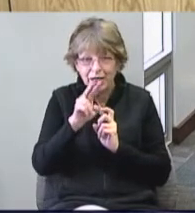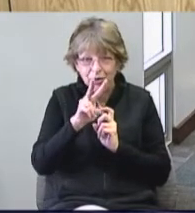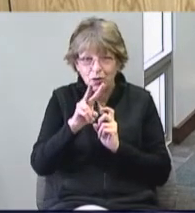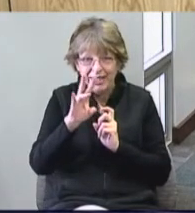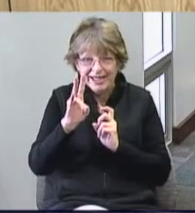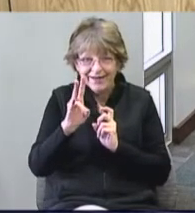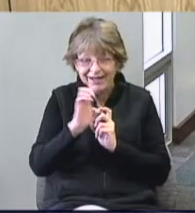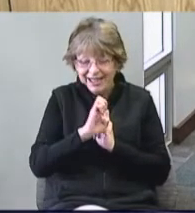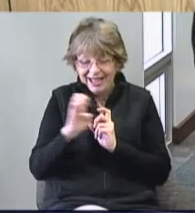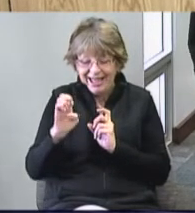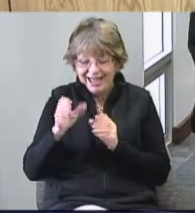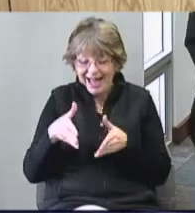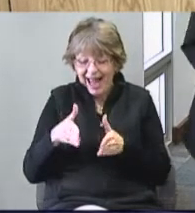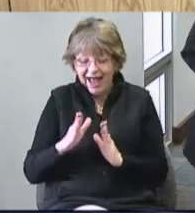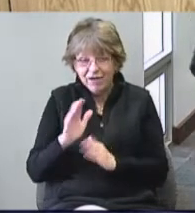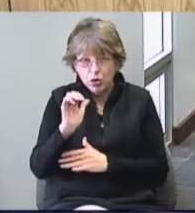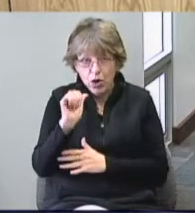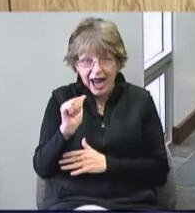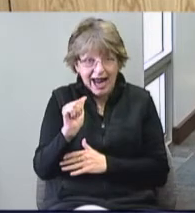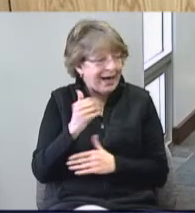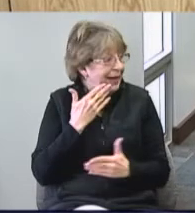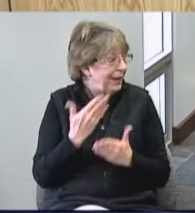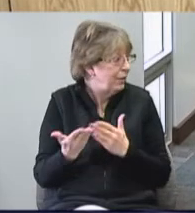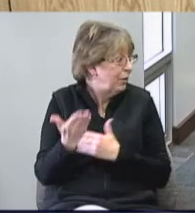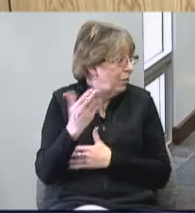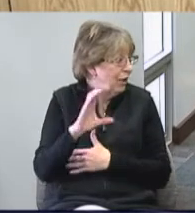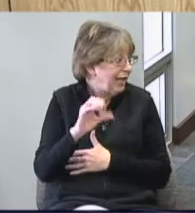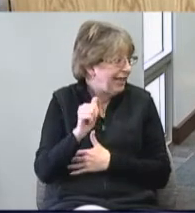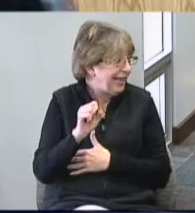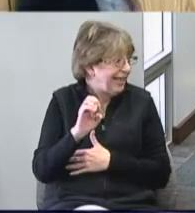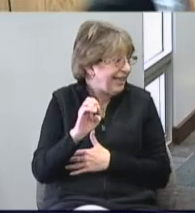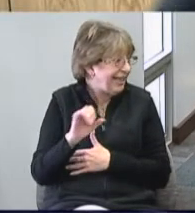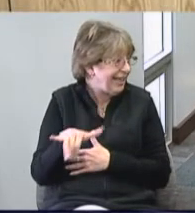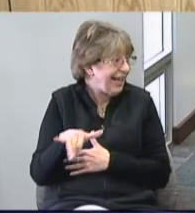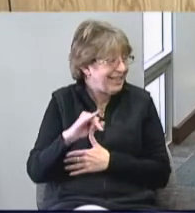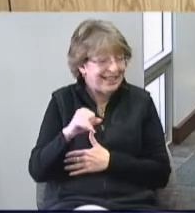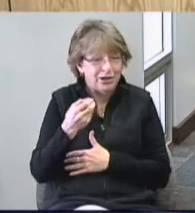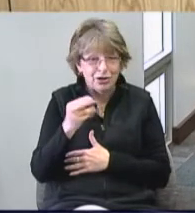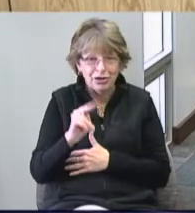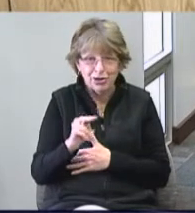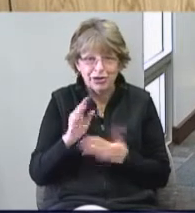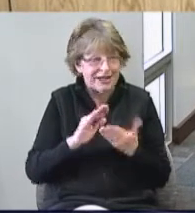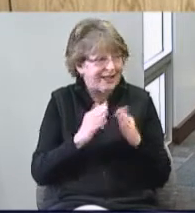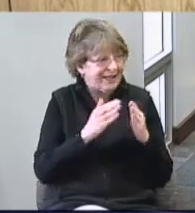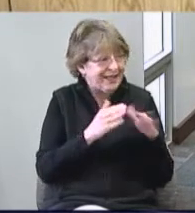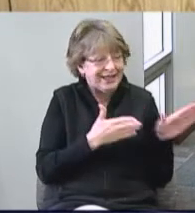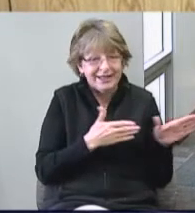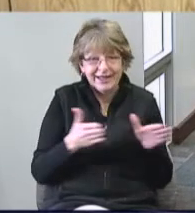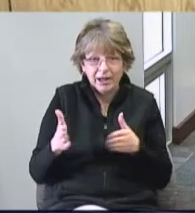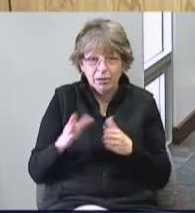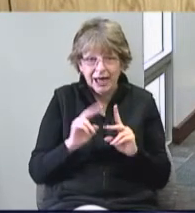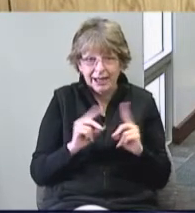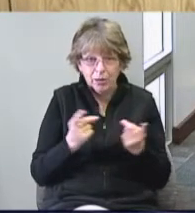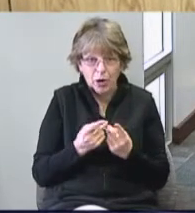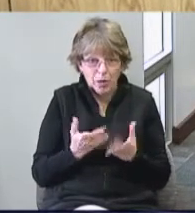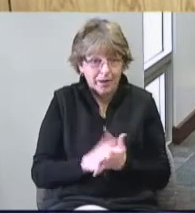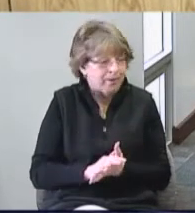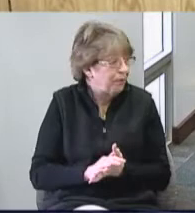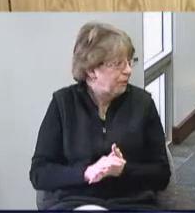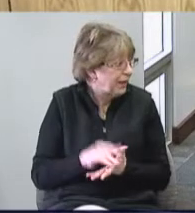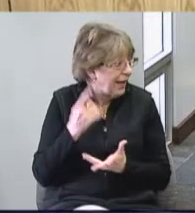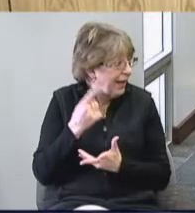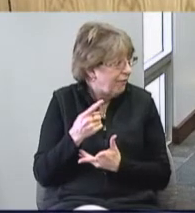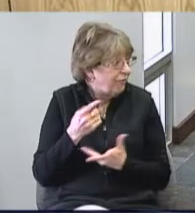A. Good morning, I'm Casey Jones with the City Planning Department. And for